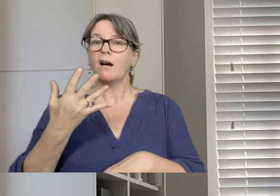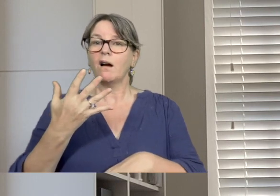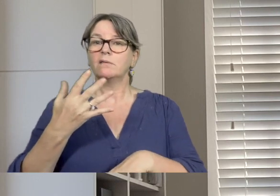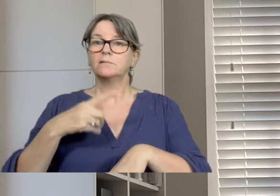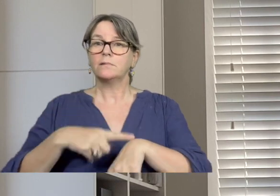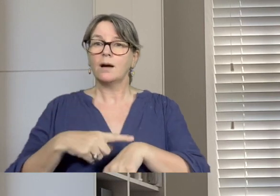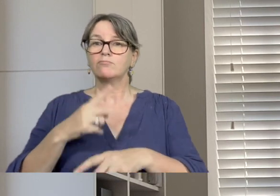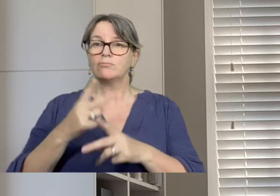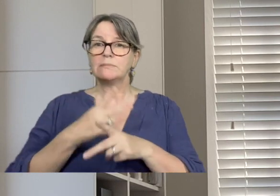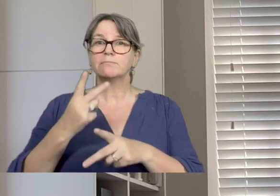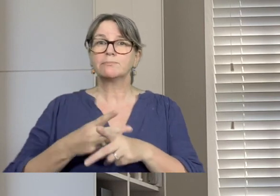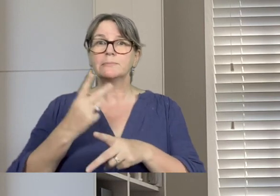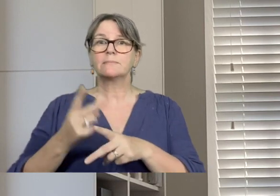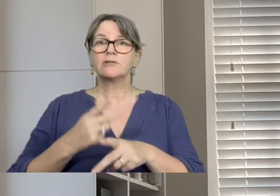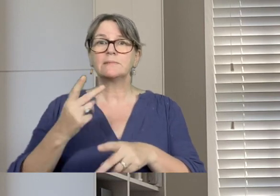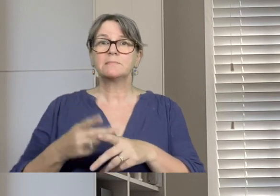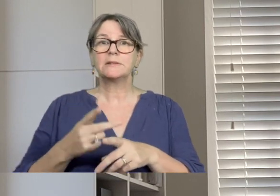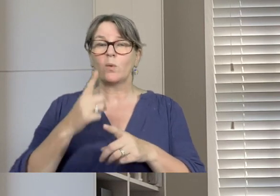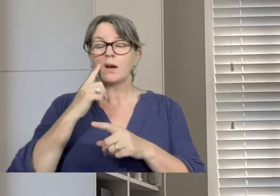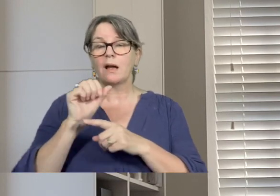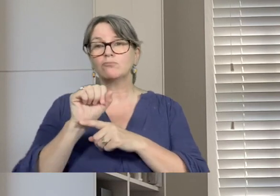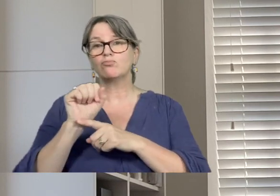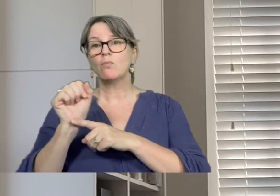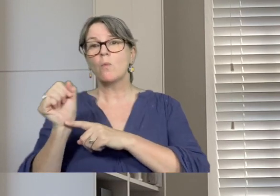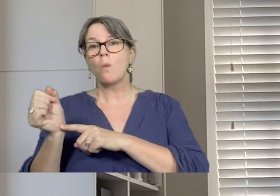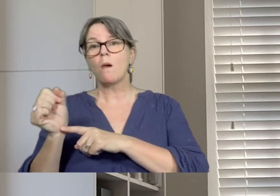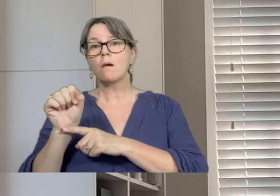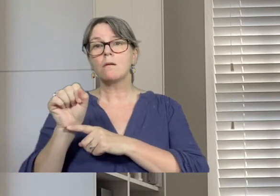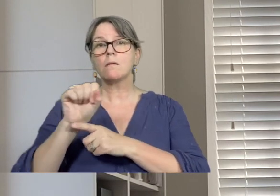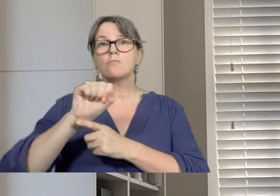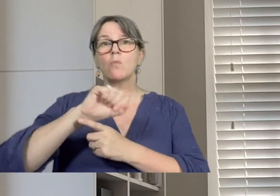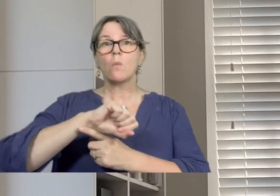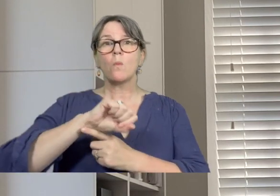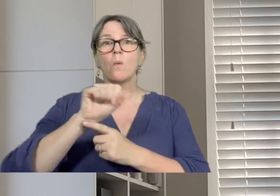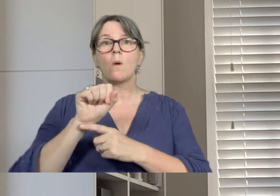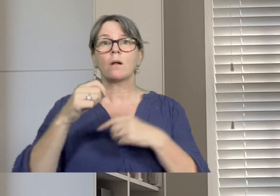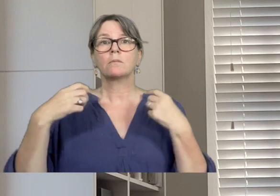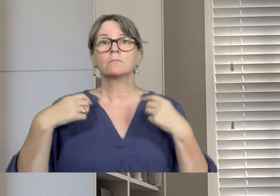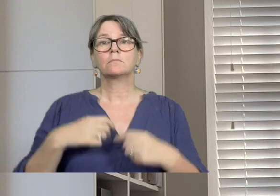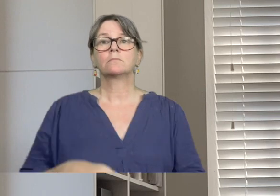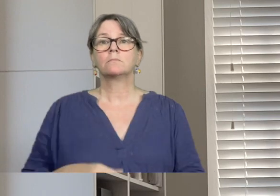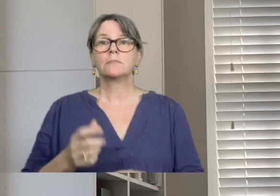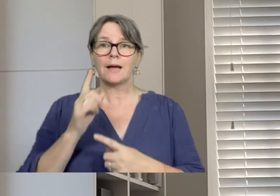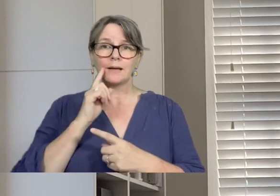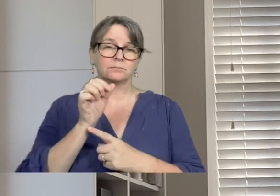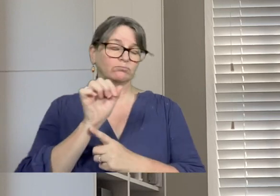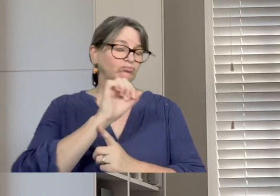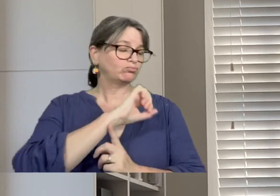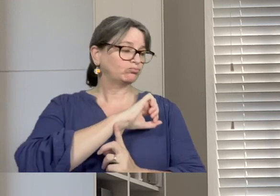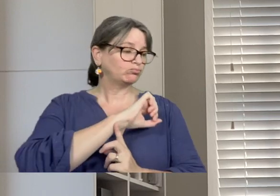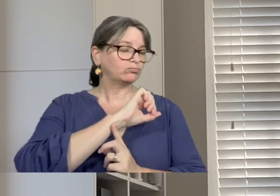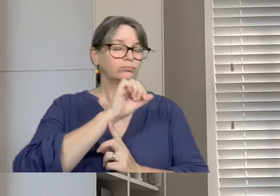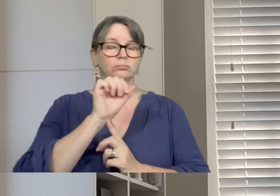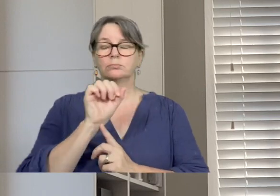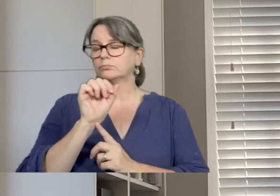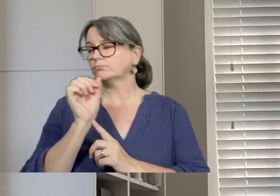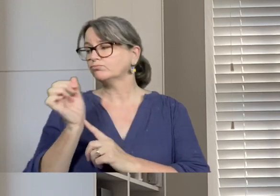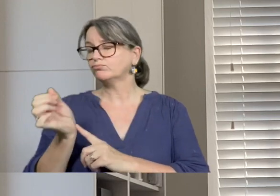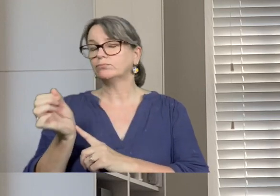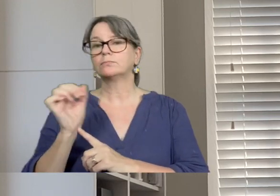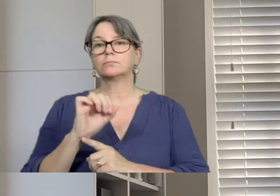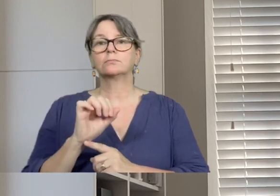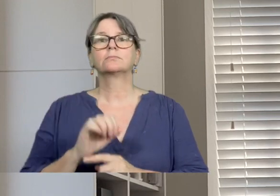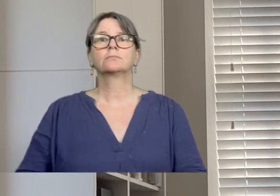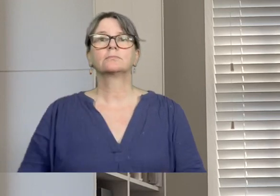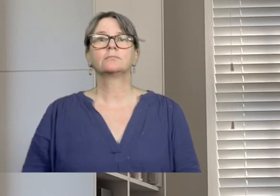I'd repeat for about 4 or 5 times maybe. You can have a little roll side to side, looking shoulder to shoulder. I say